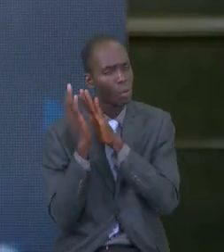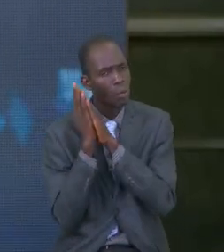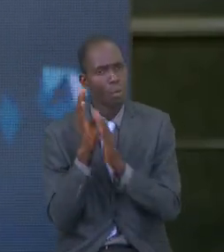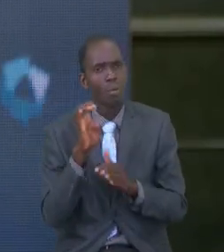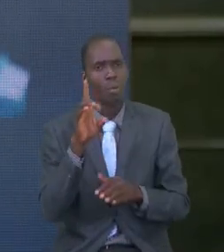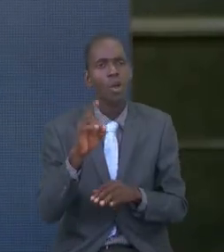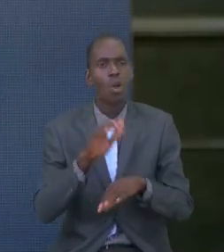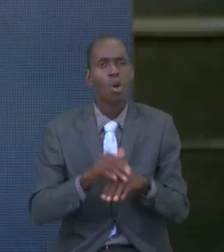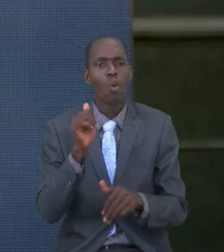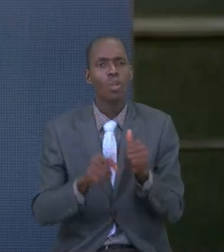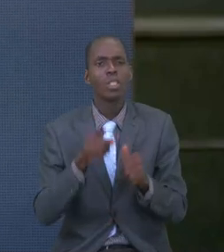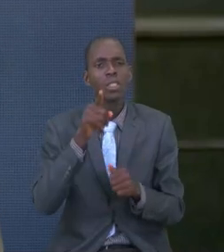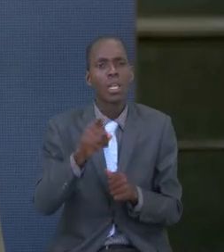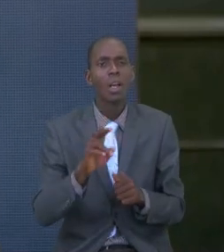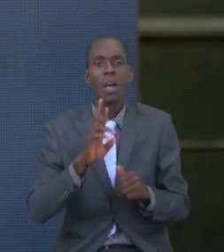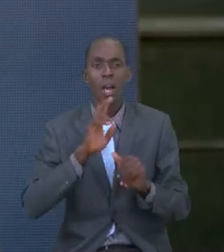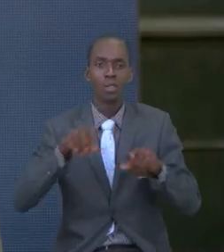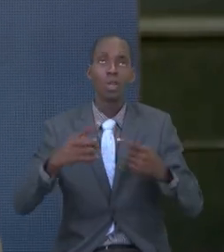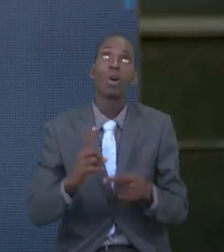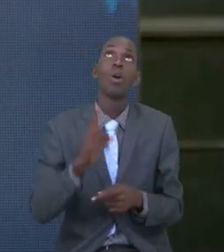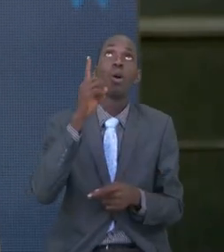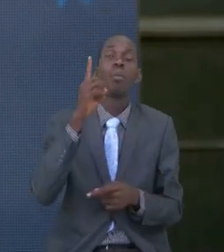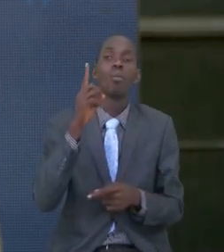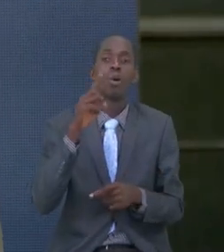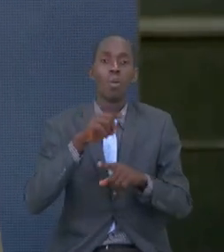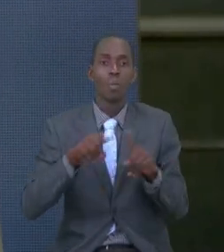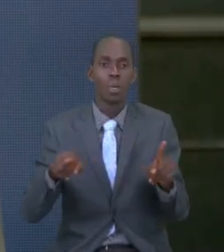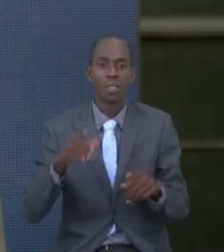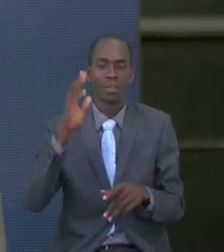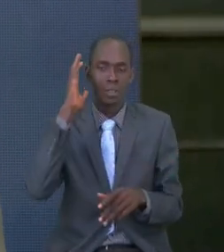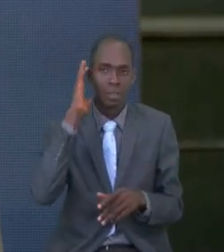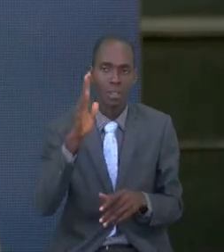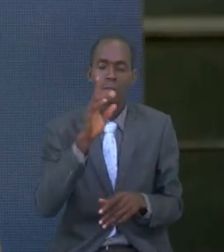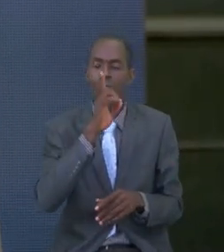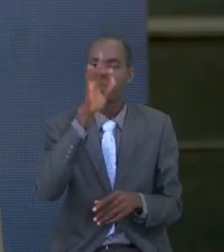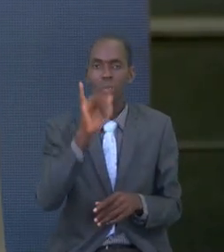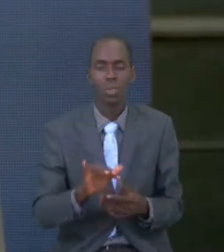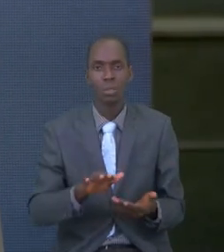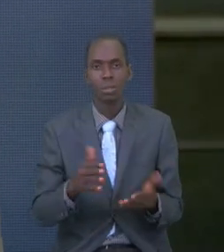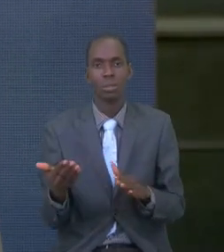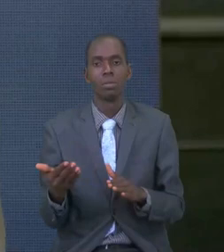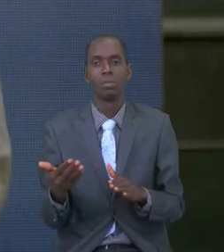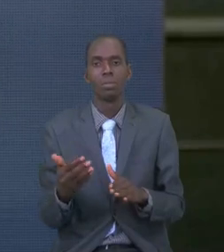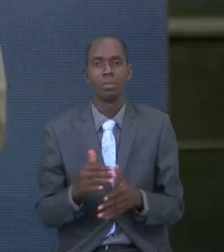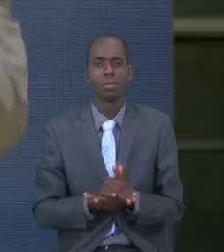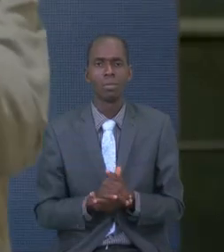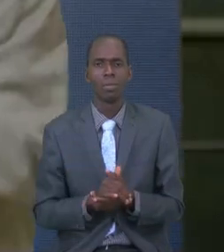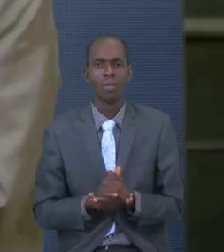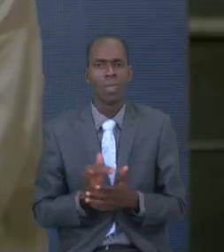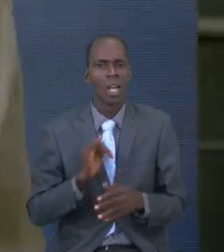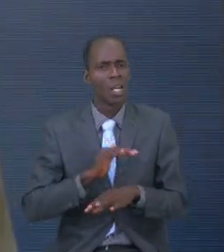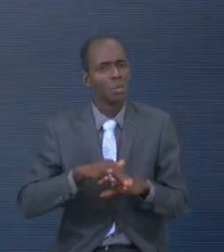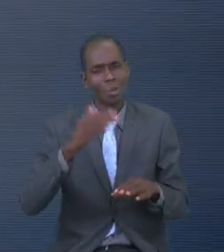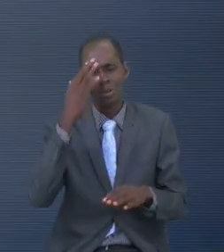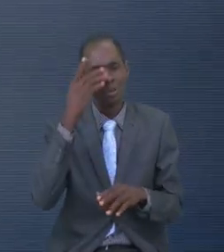which thou art gone up, but shall surely die. I don't know the name of